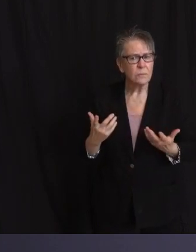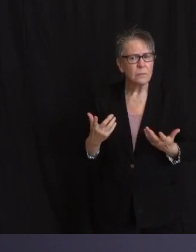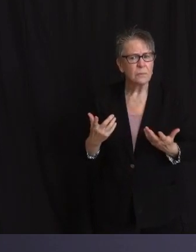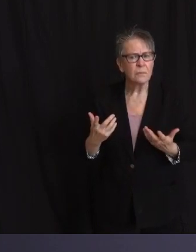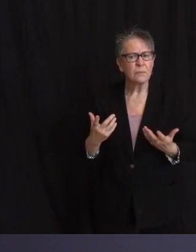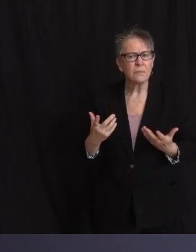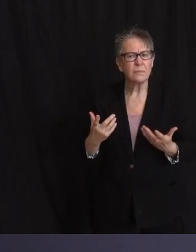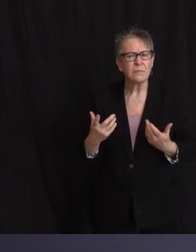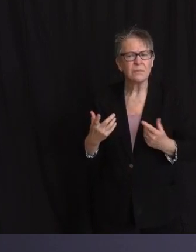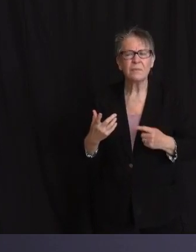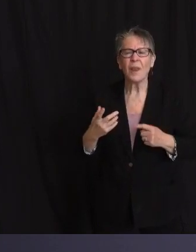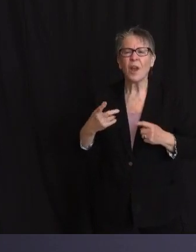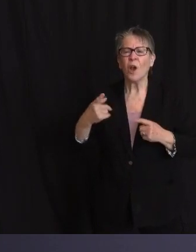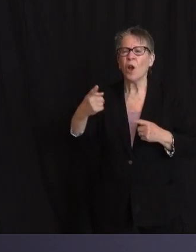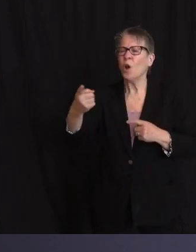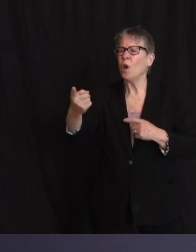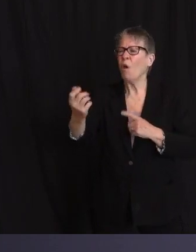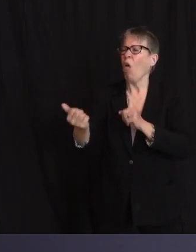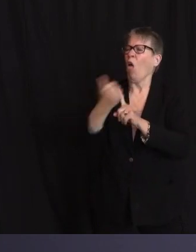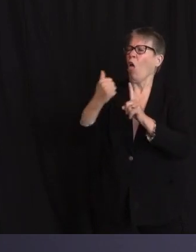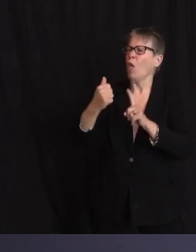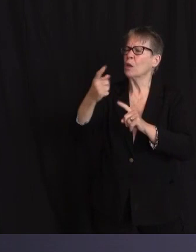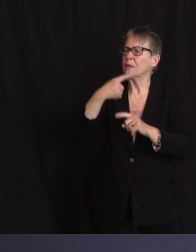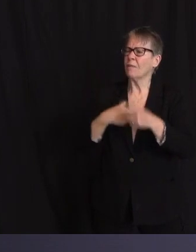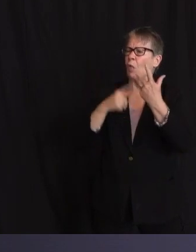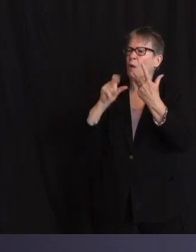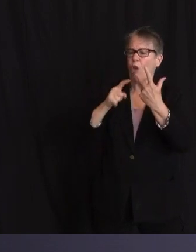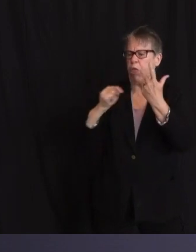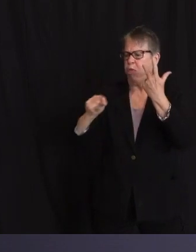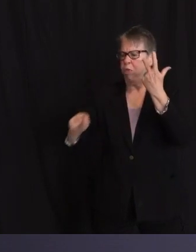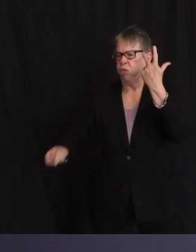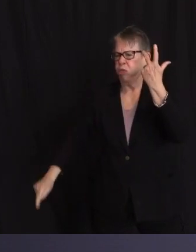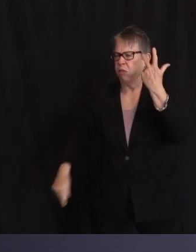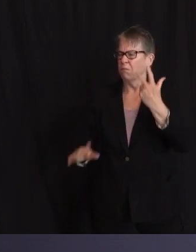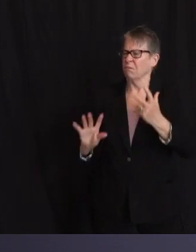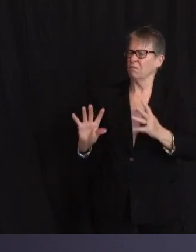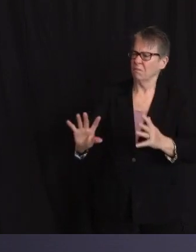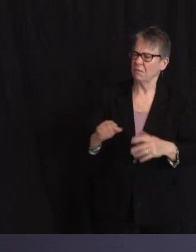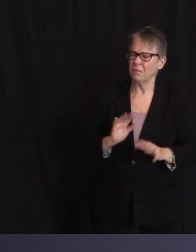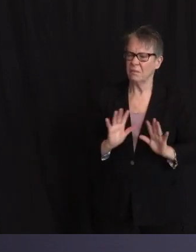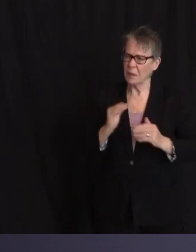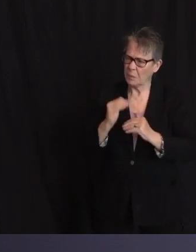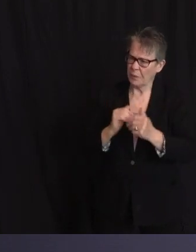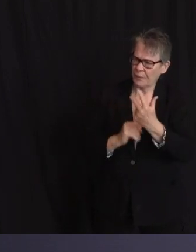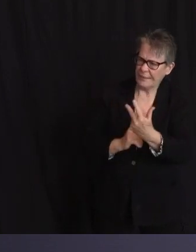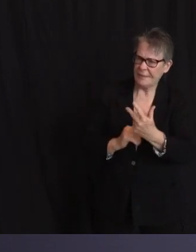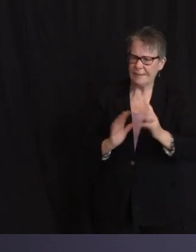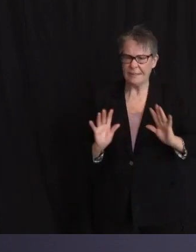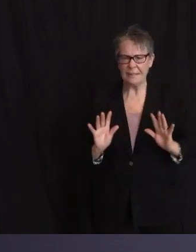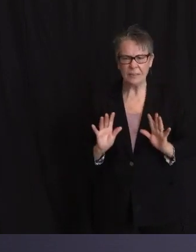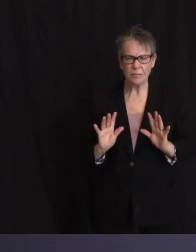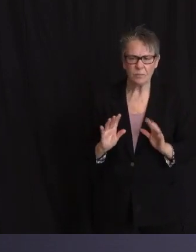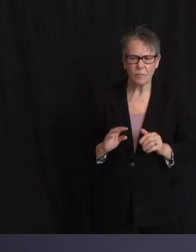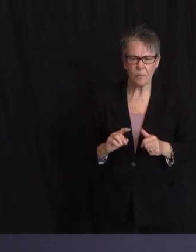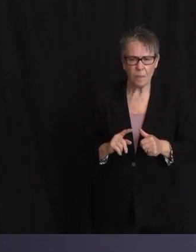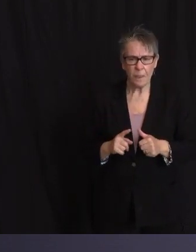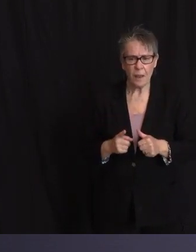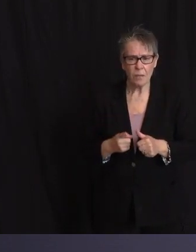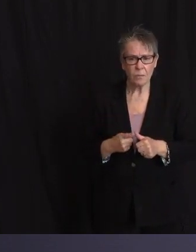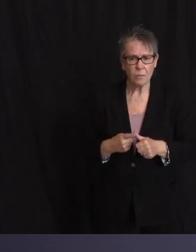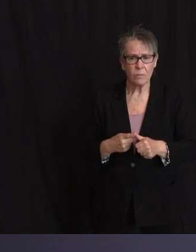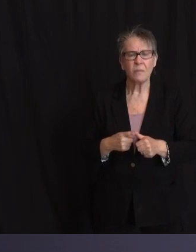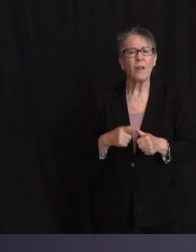No plans right now to ban customers in grocery stores, but we do expect operators to enforce the social distancing,